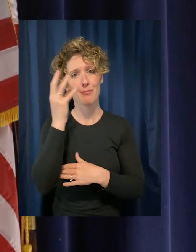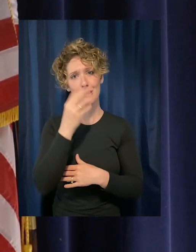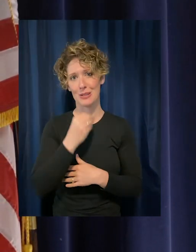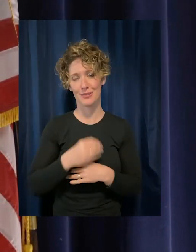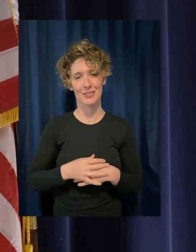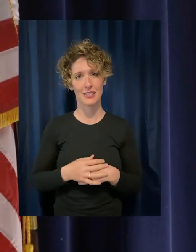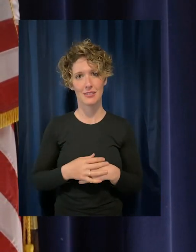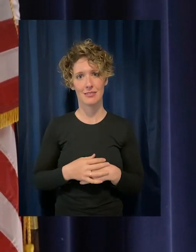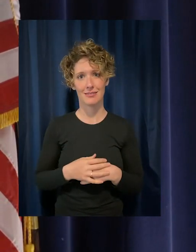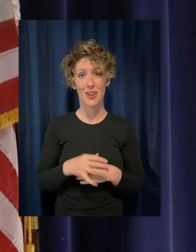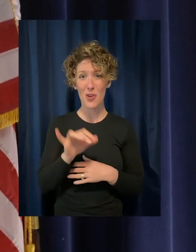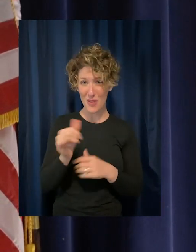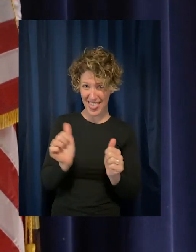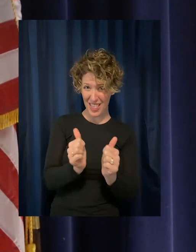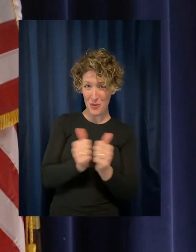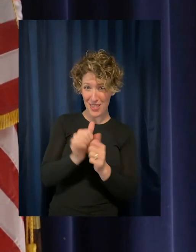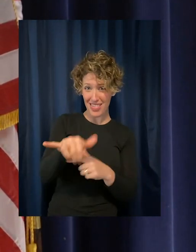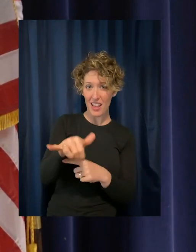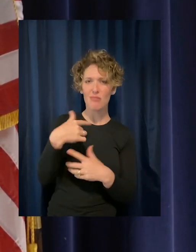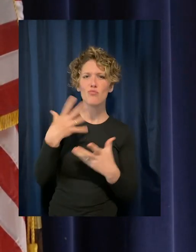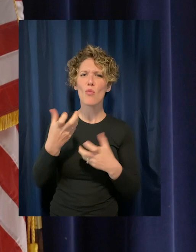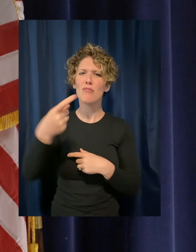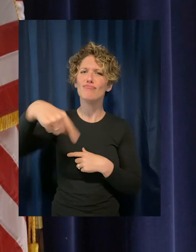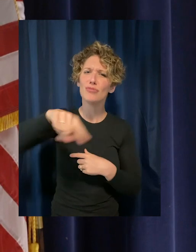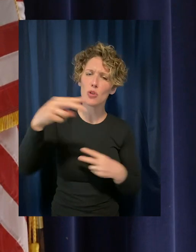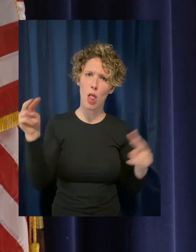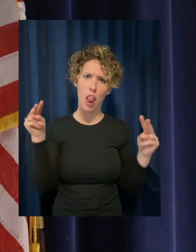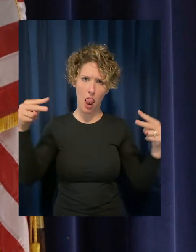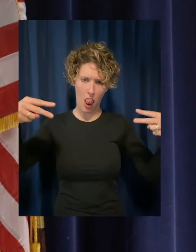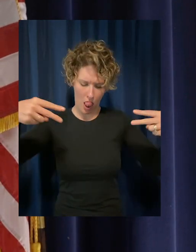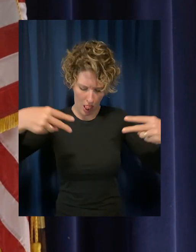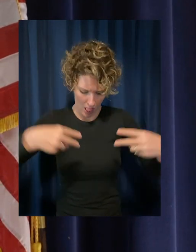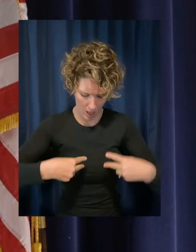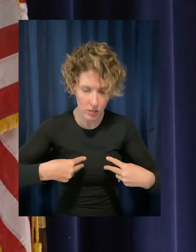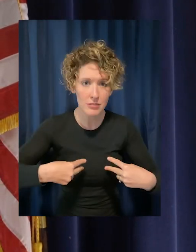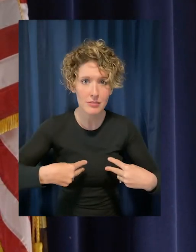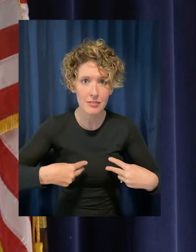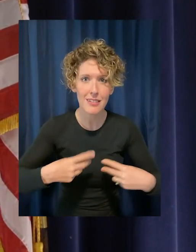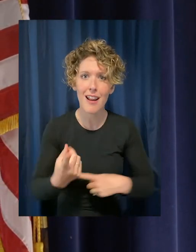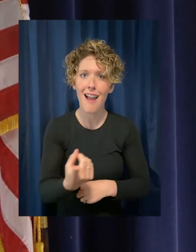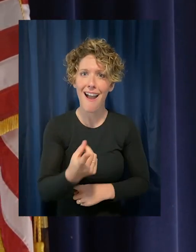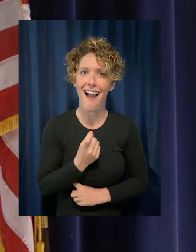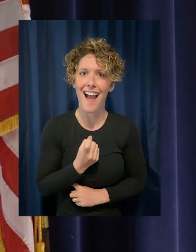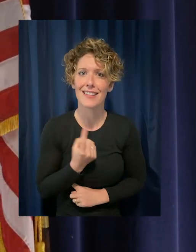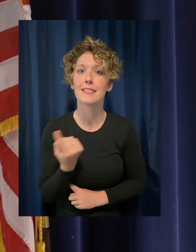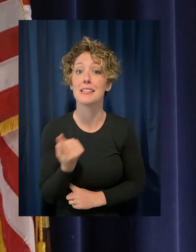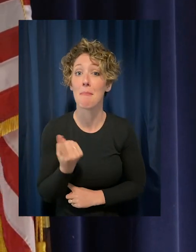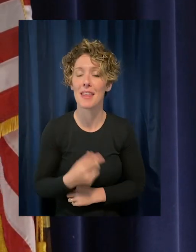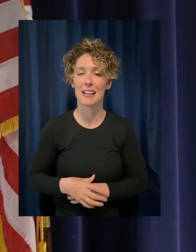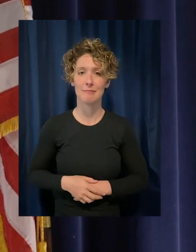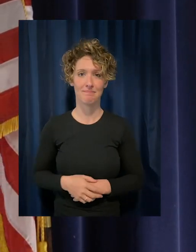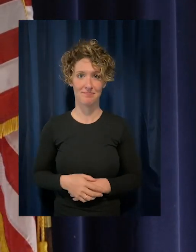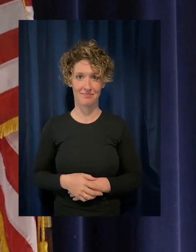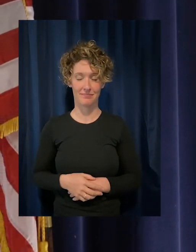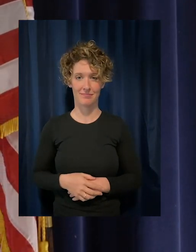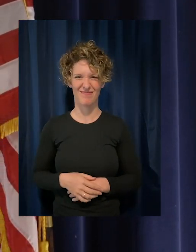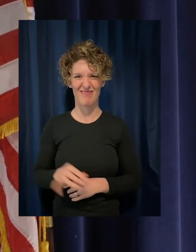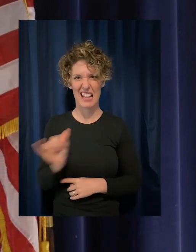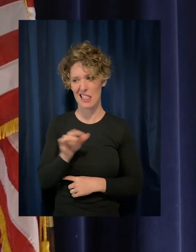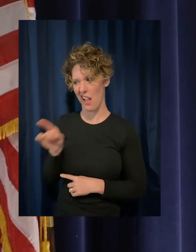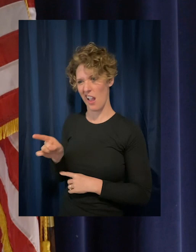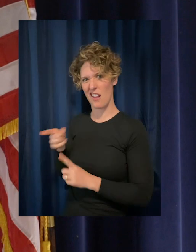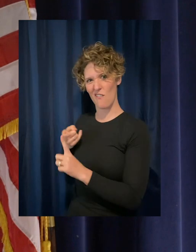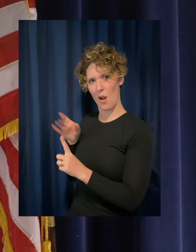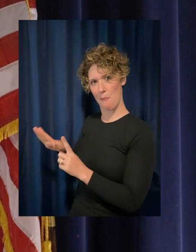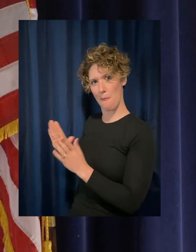within and ask yourselves the same question that Billy Pilgrim asked himself in Slaughterhouse-Five. I ask myself about the